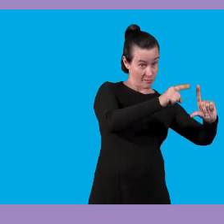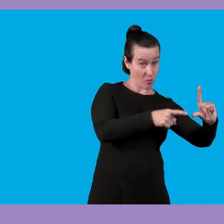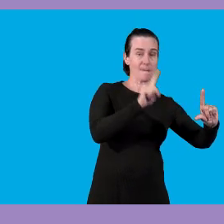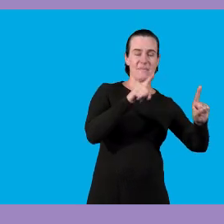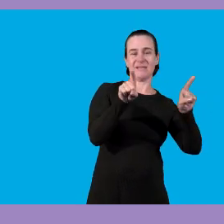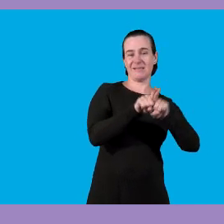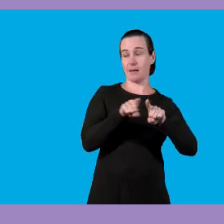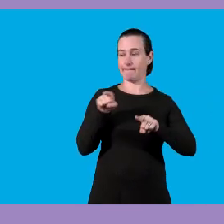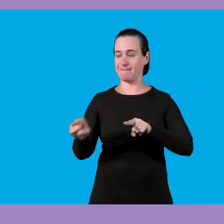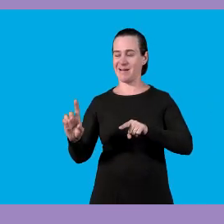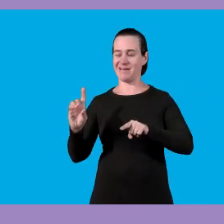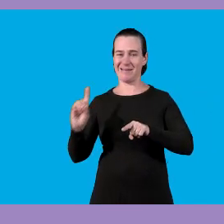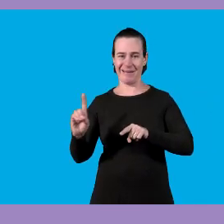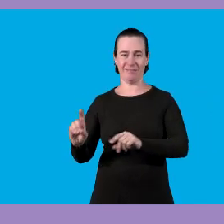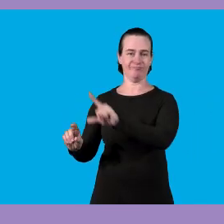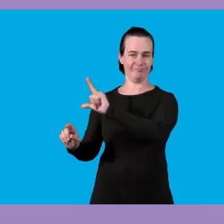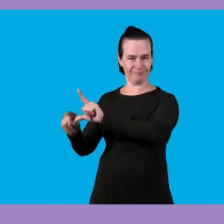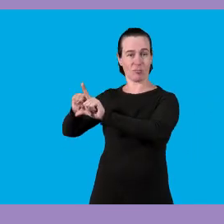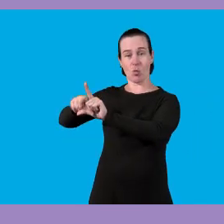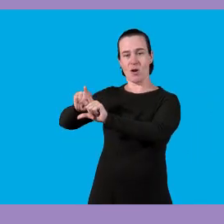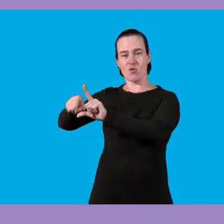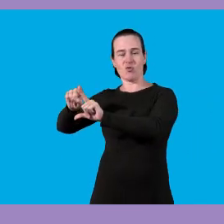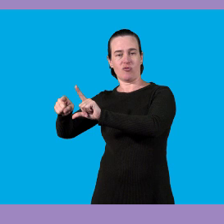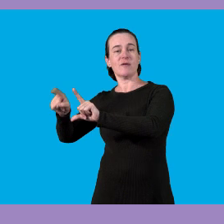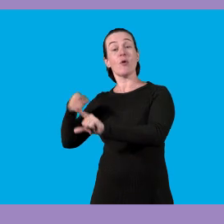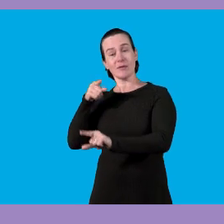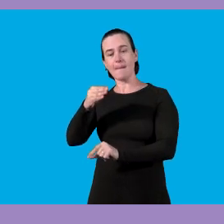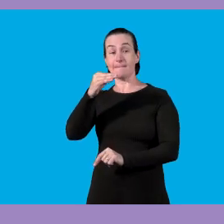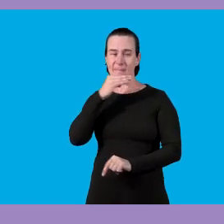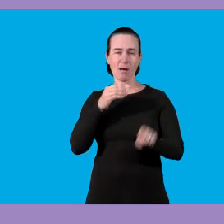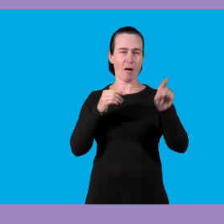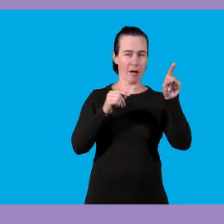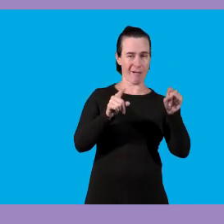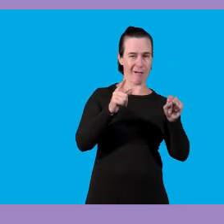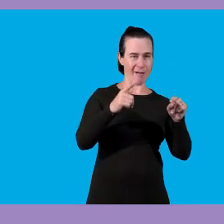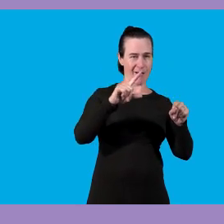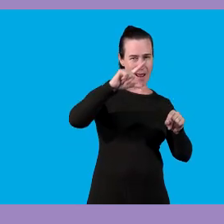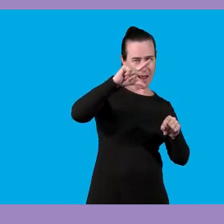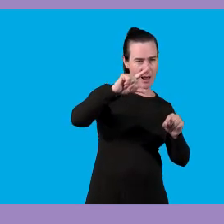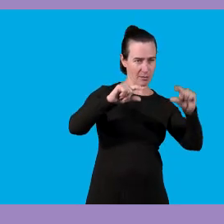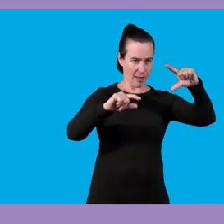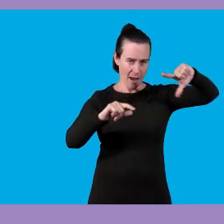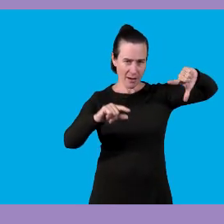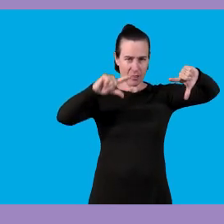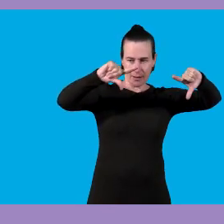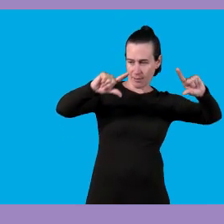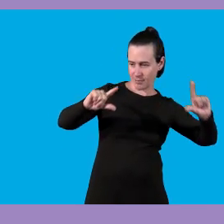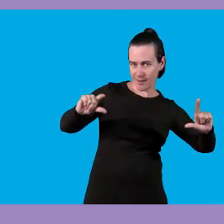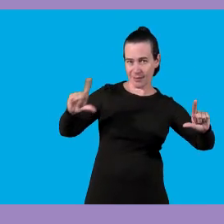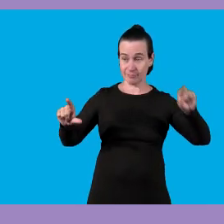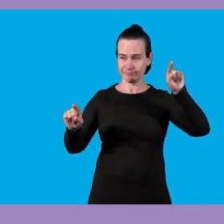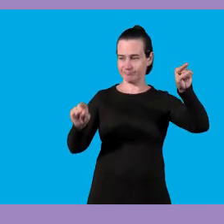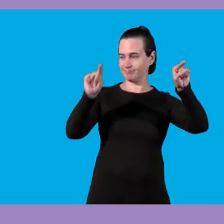when corresponding angles are said to be equal. Now let's look at proportional